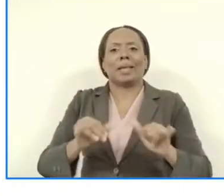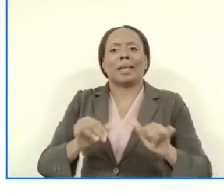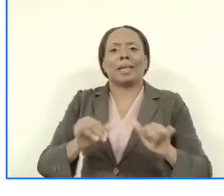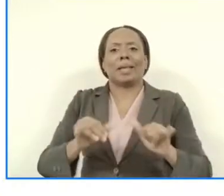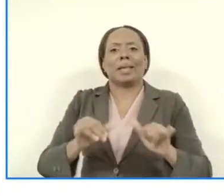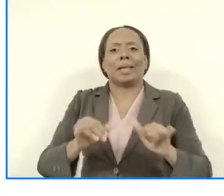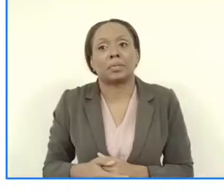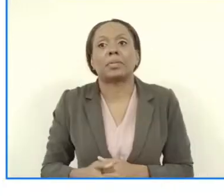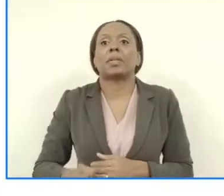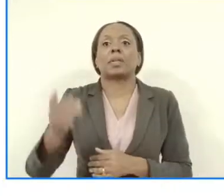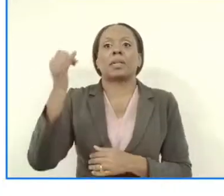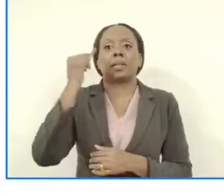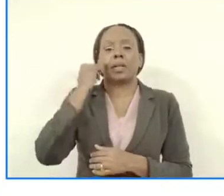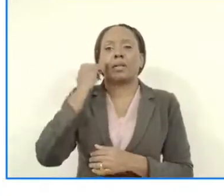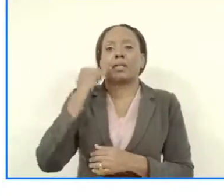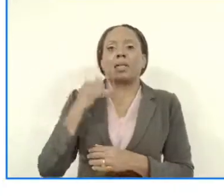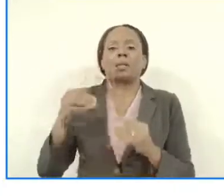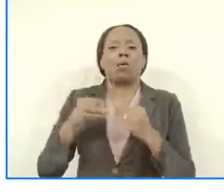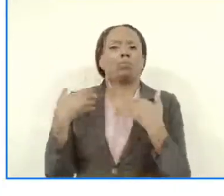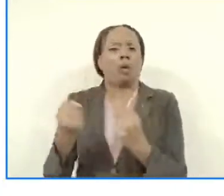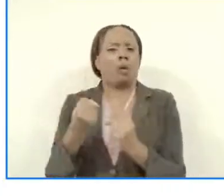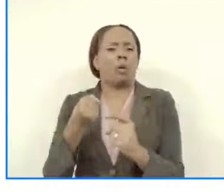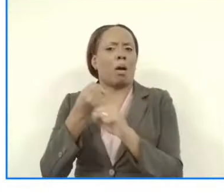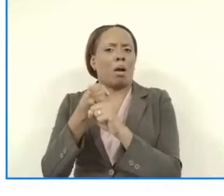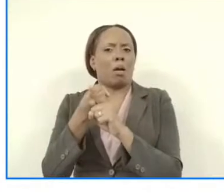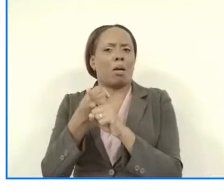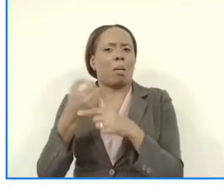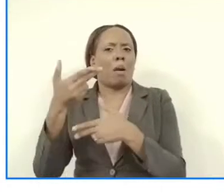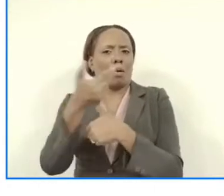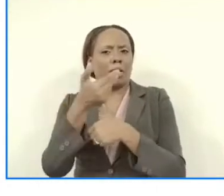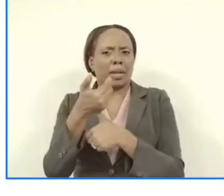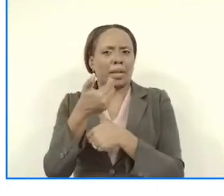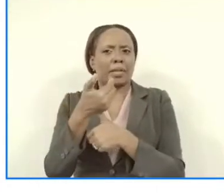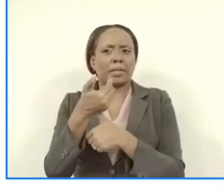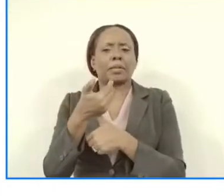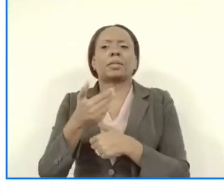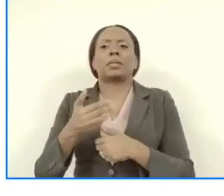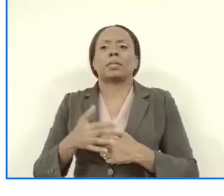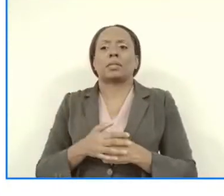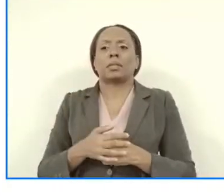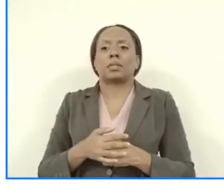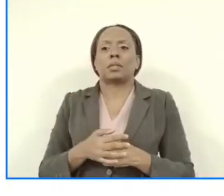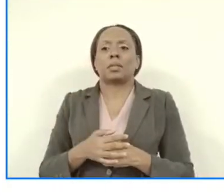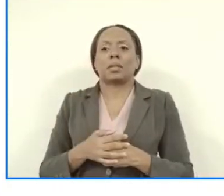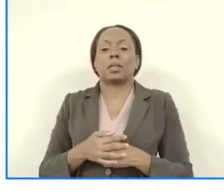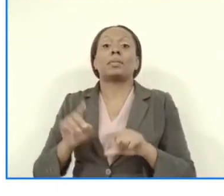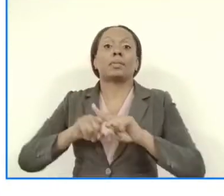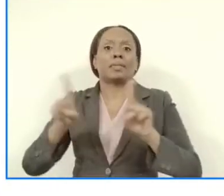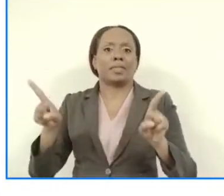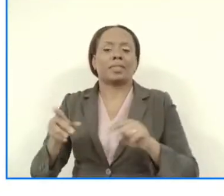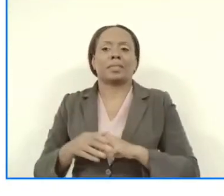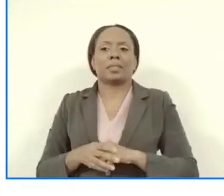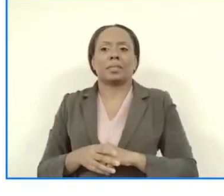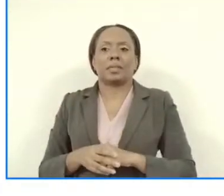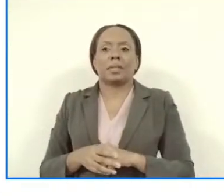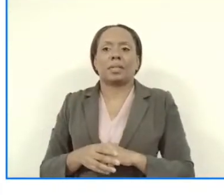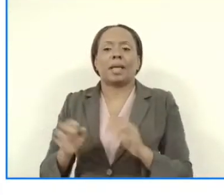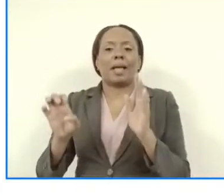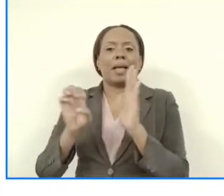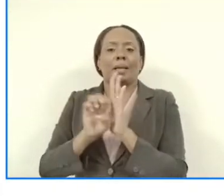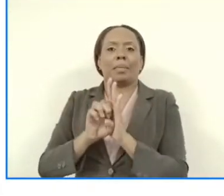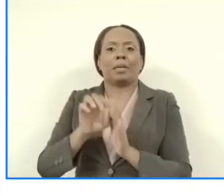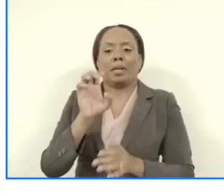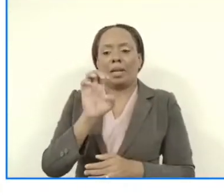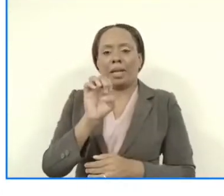for higher category hurricanes, the impact will be more severe. So what we saw with this particular event and this hurricane,